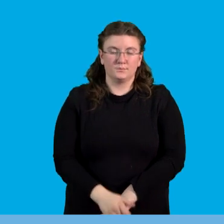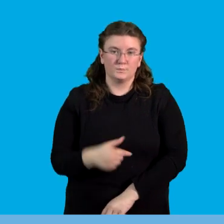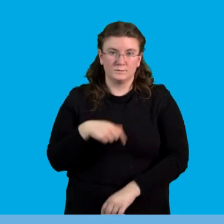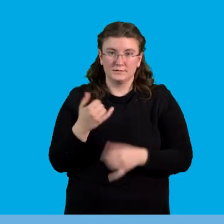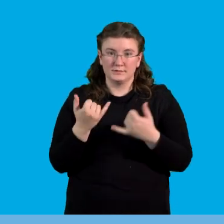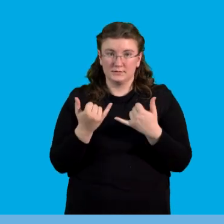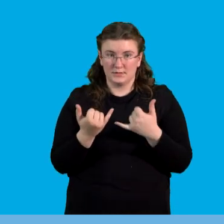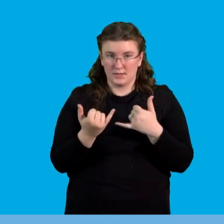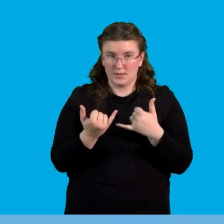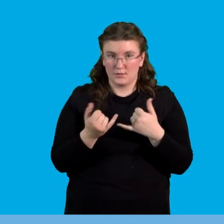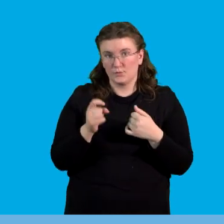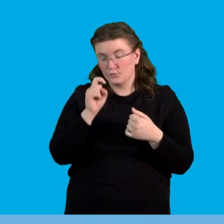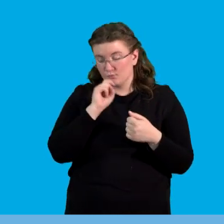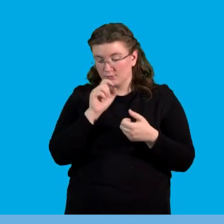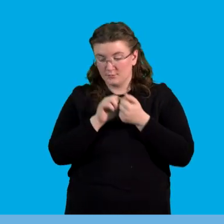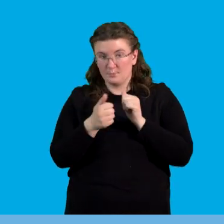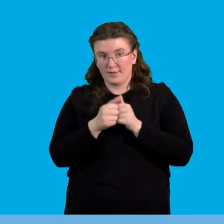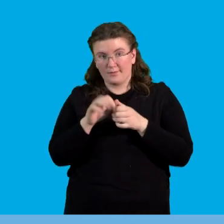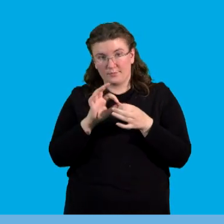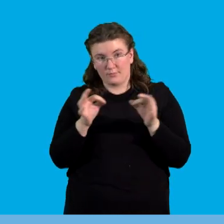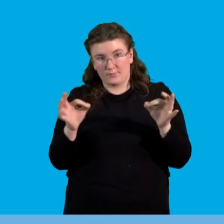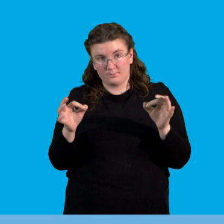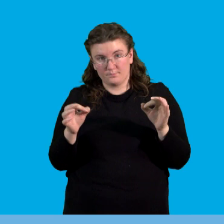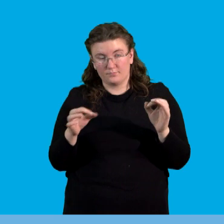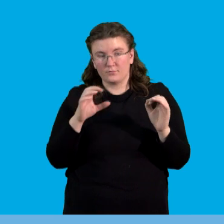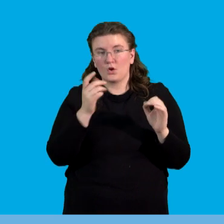Then, to now use the equation, so the cost